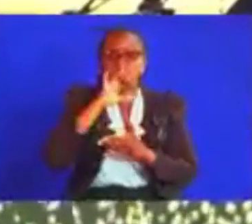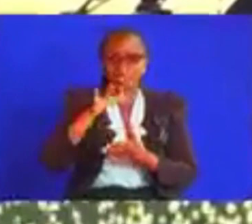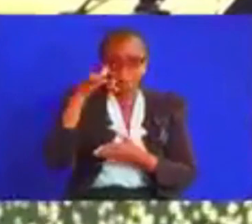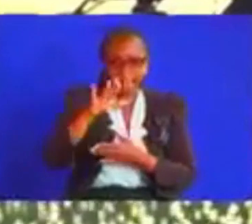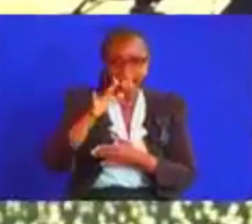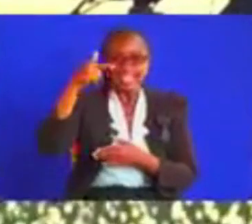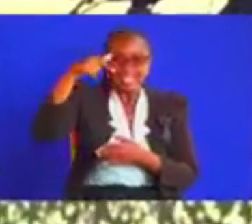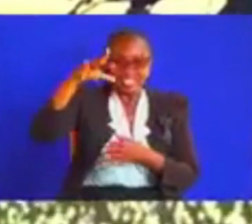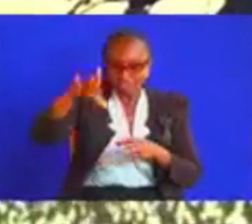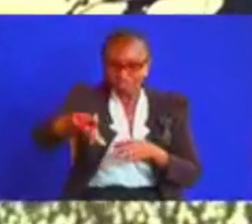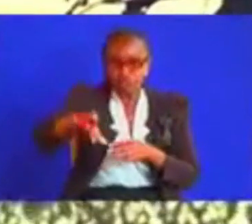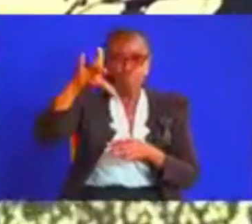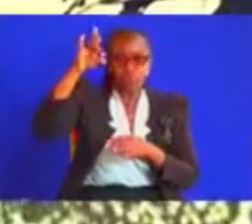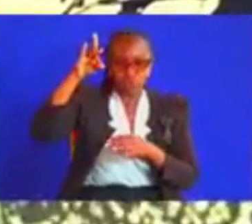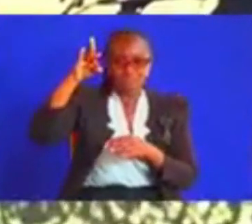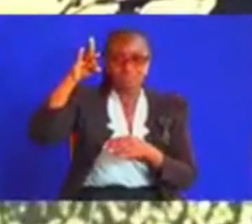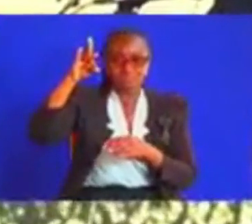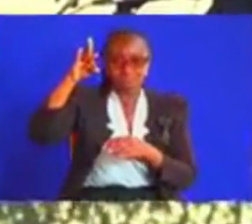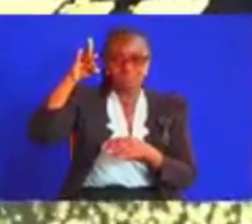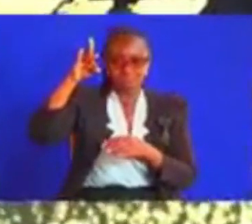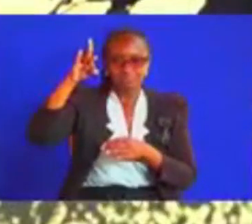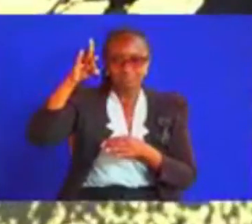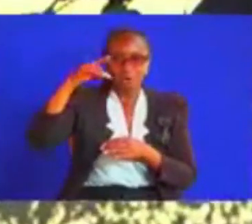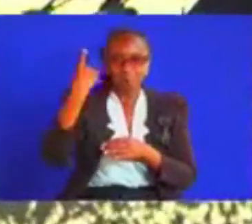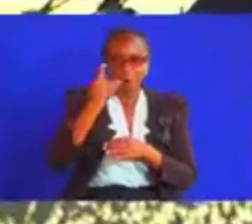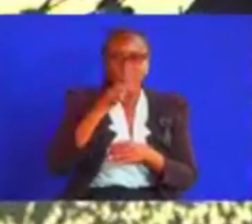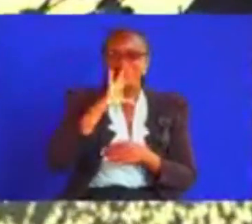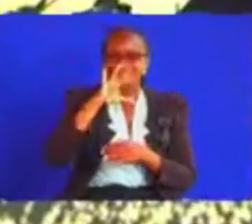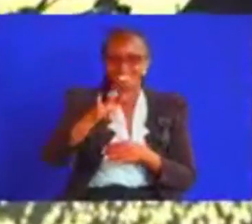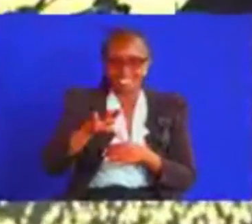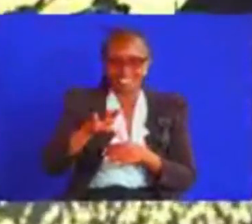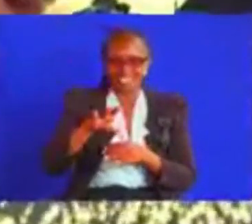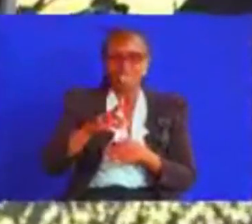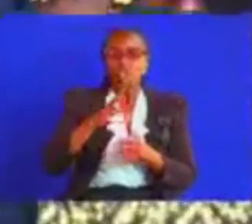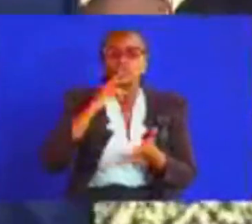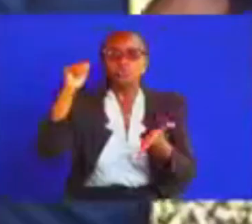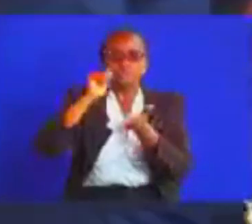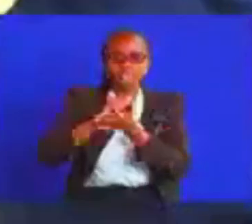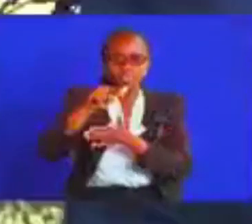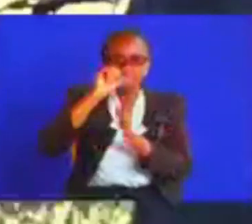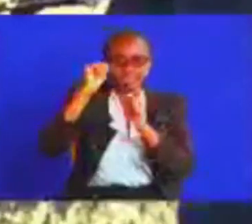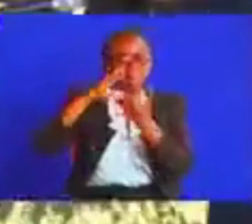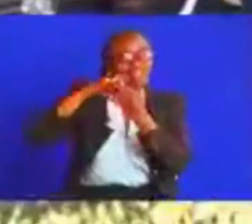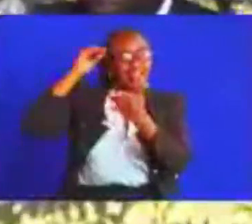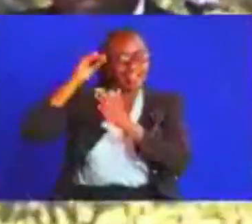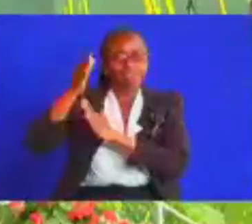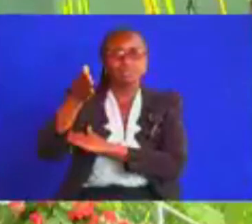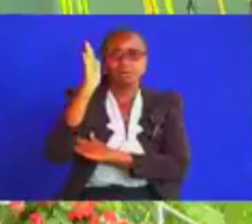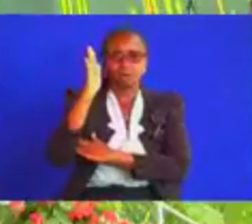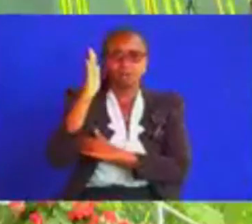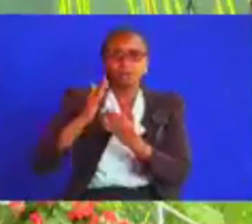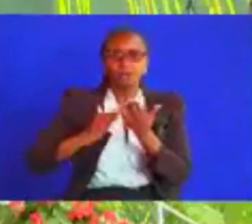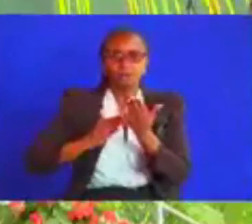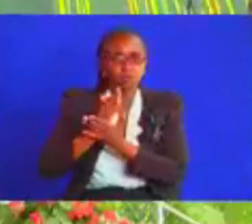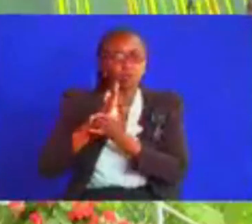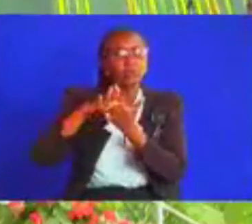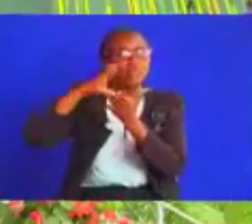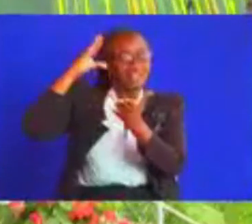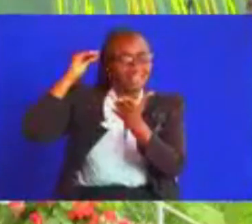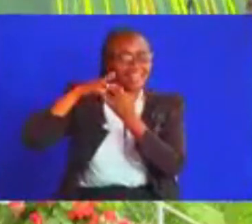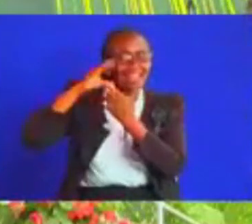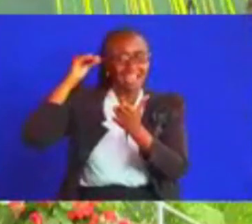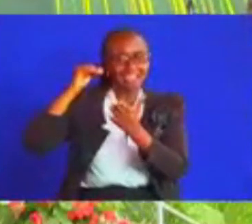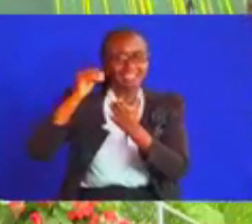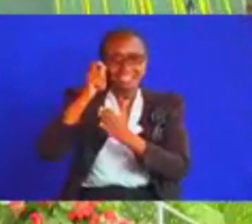had appointed heir. Are we together now? So we can learn God by the study of